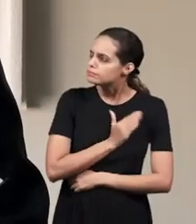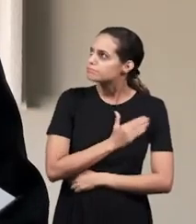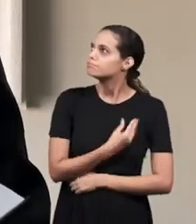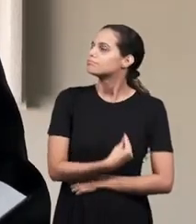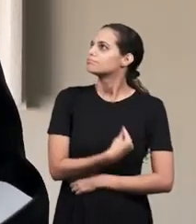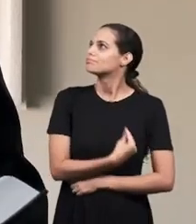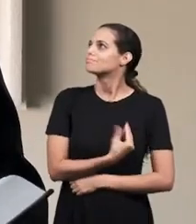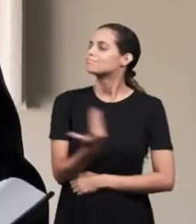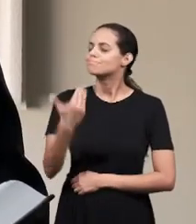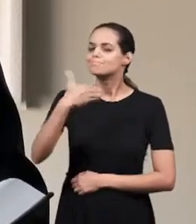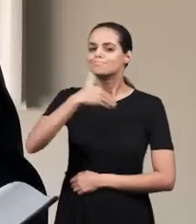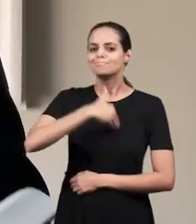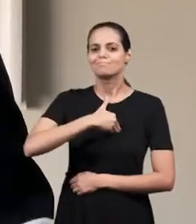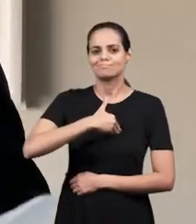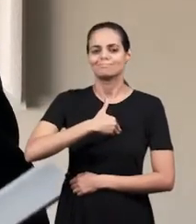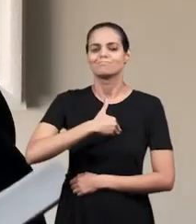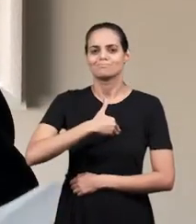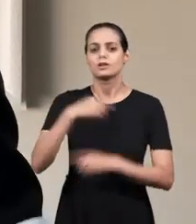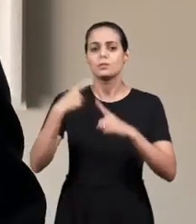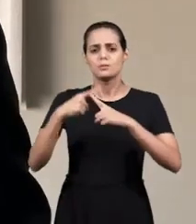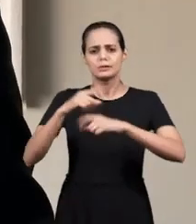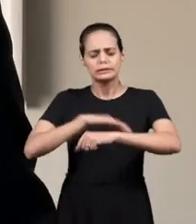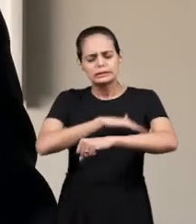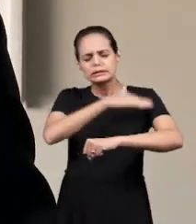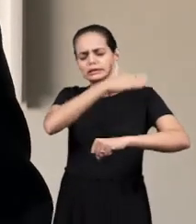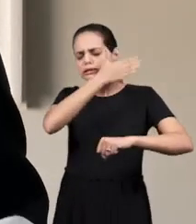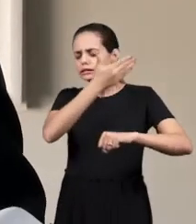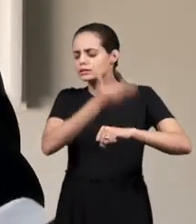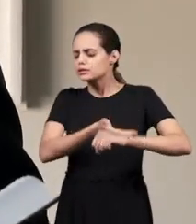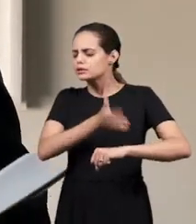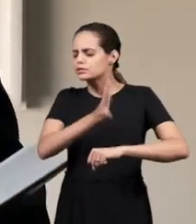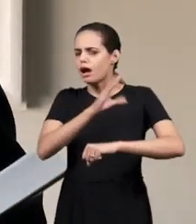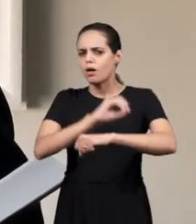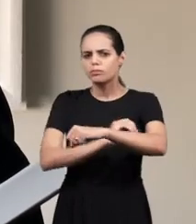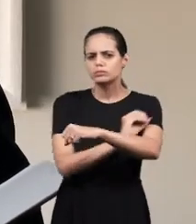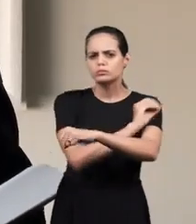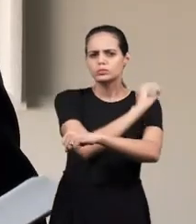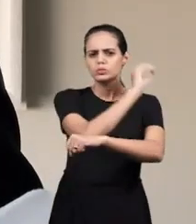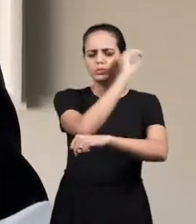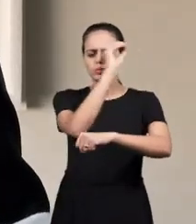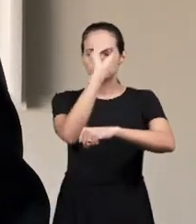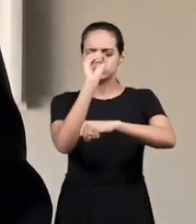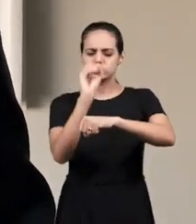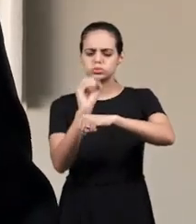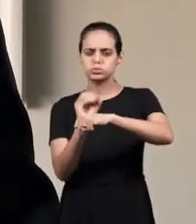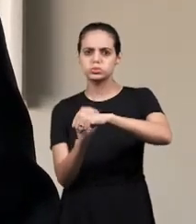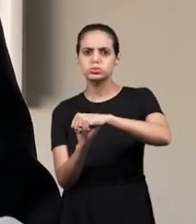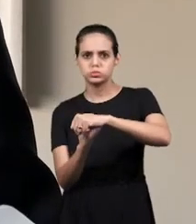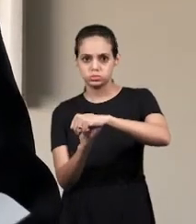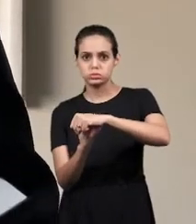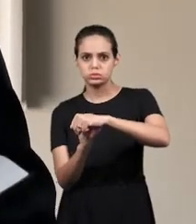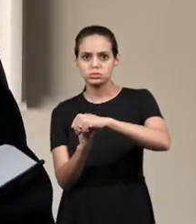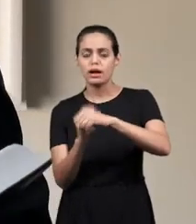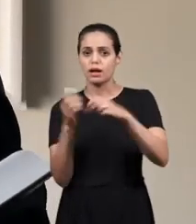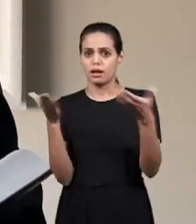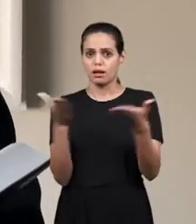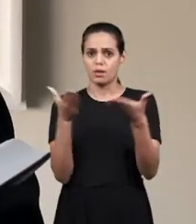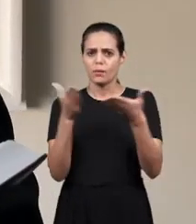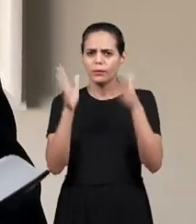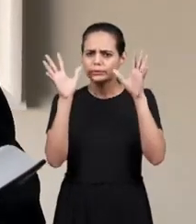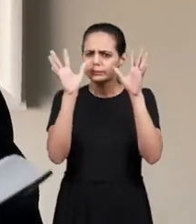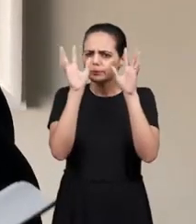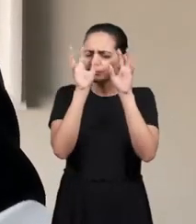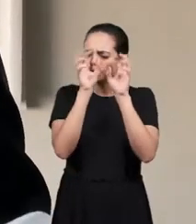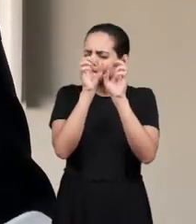for it is towards the evening, the day is far spent. We're living a moment of darkness, spiritual darkness, where